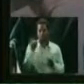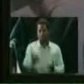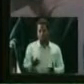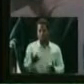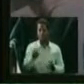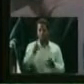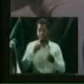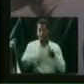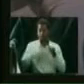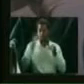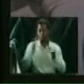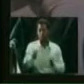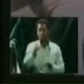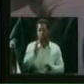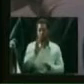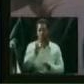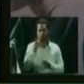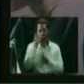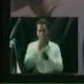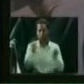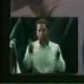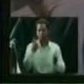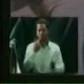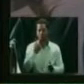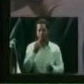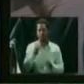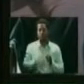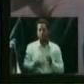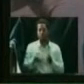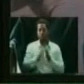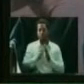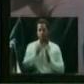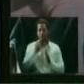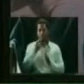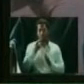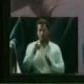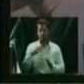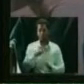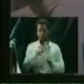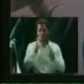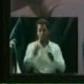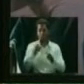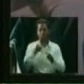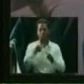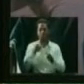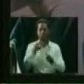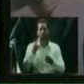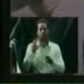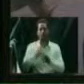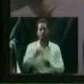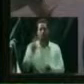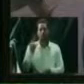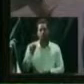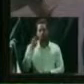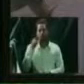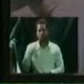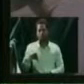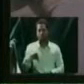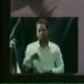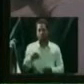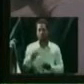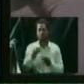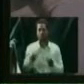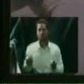in your hands. I respectfully request this body vote no on this resolution. The handling of this grant on the part of